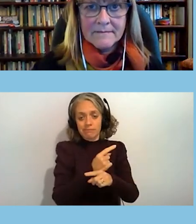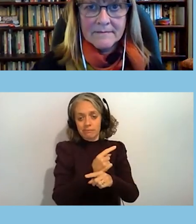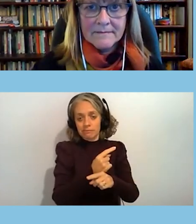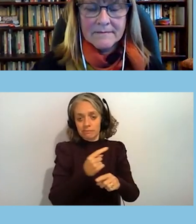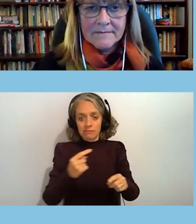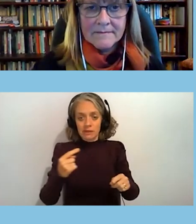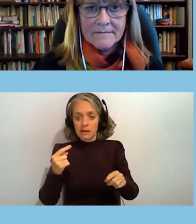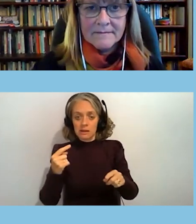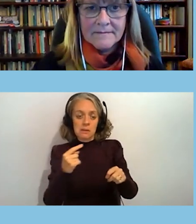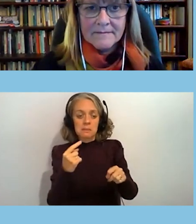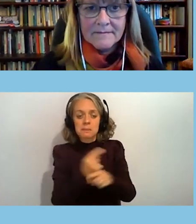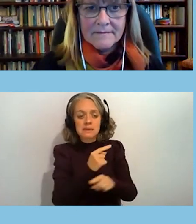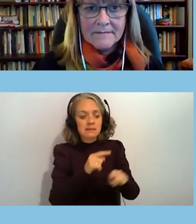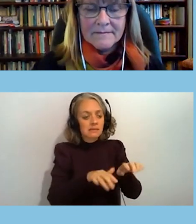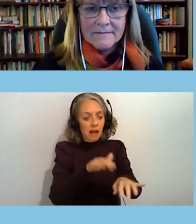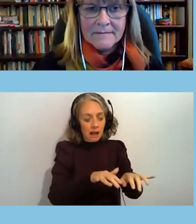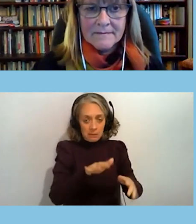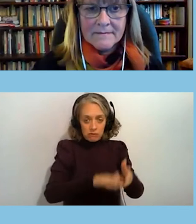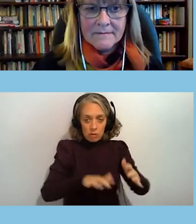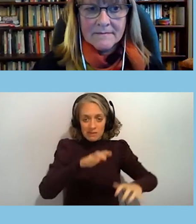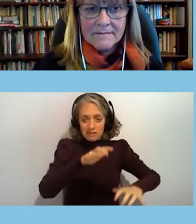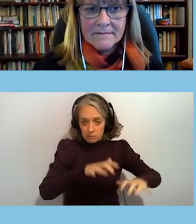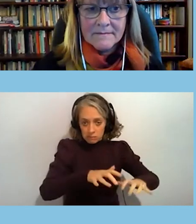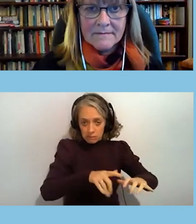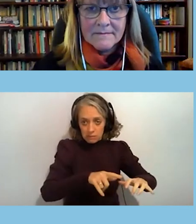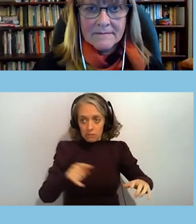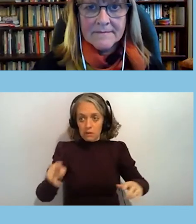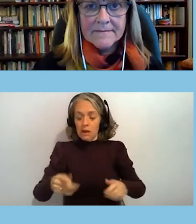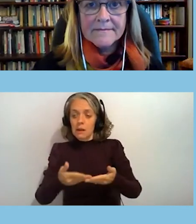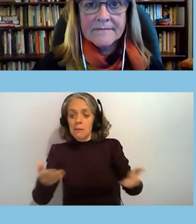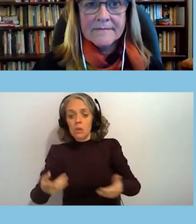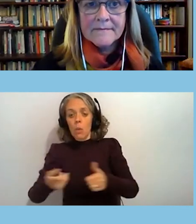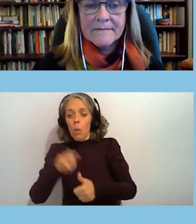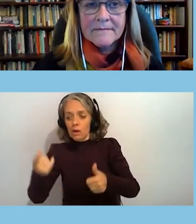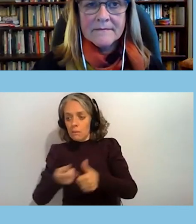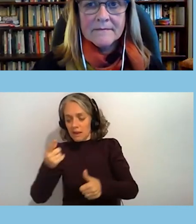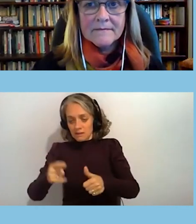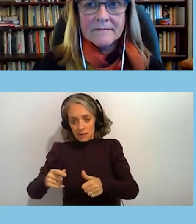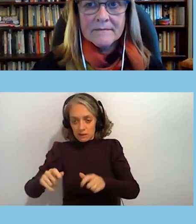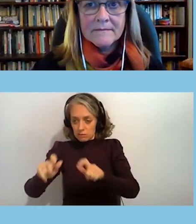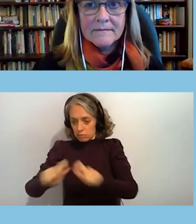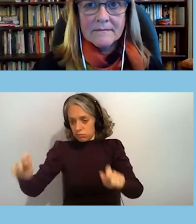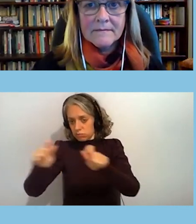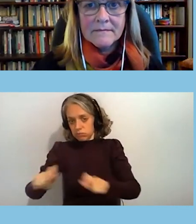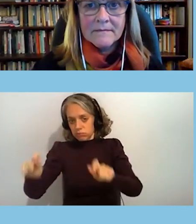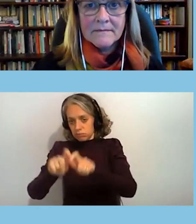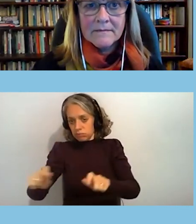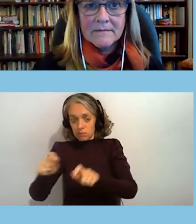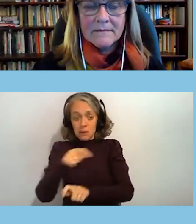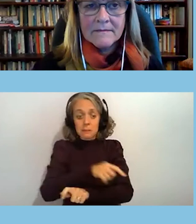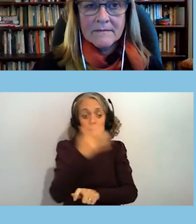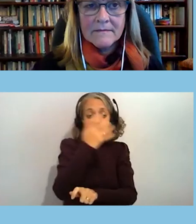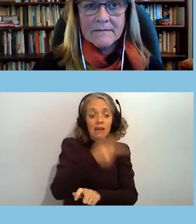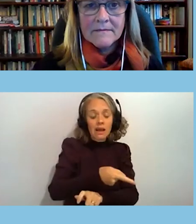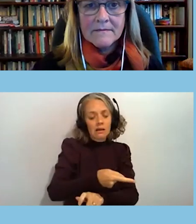misspoken or mistyped by a sonographer than an automated text, automated by a captioning.